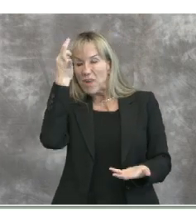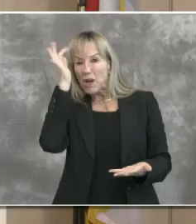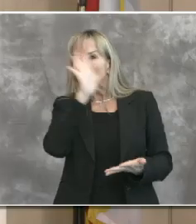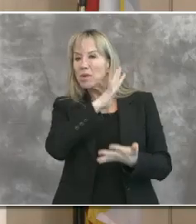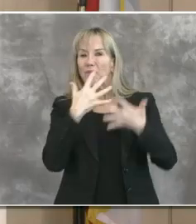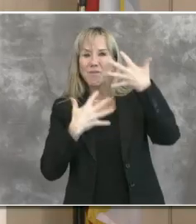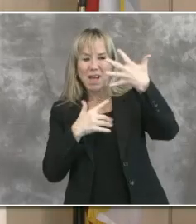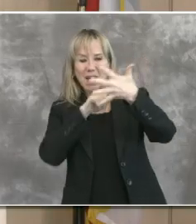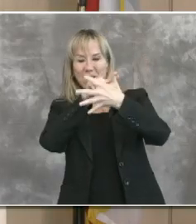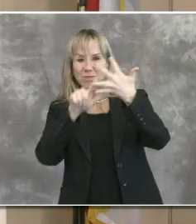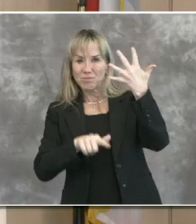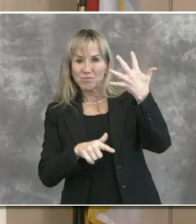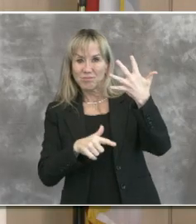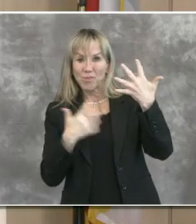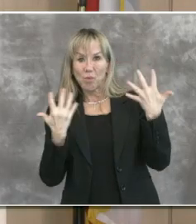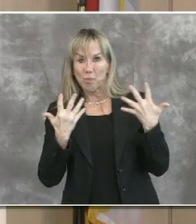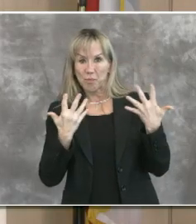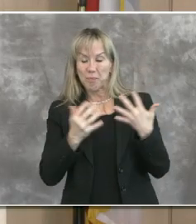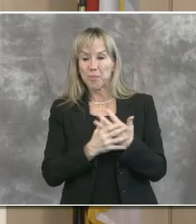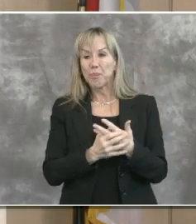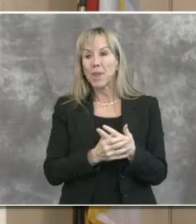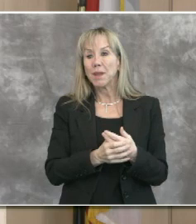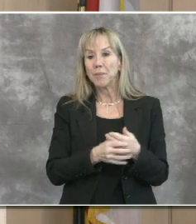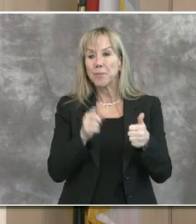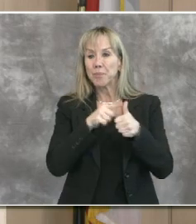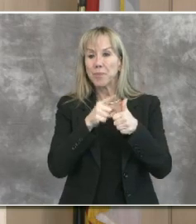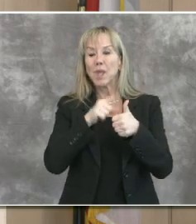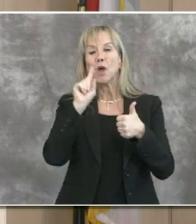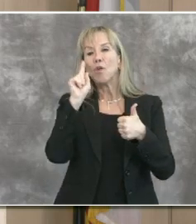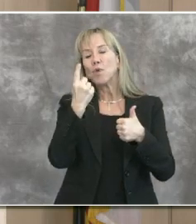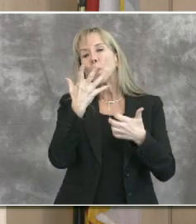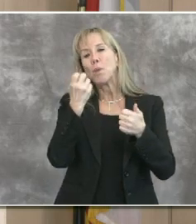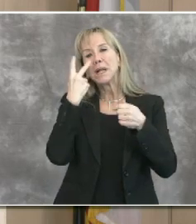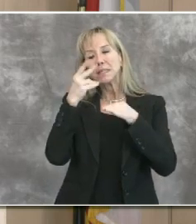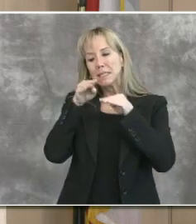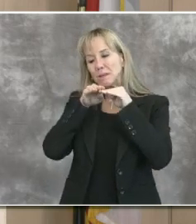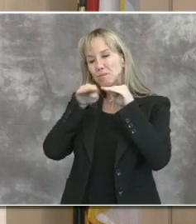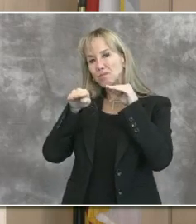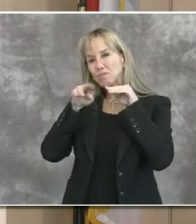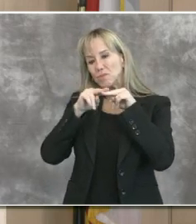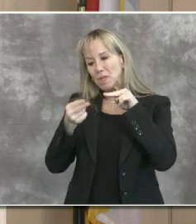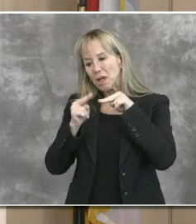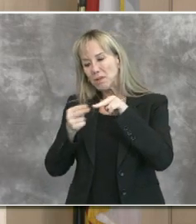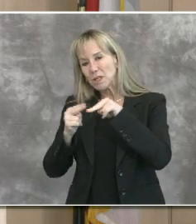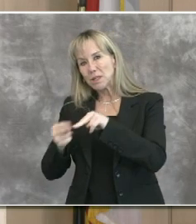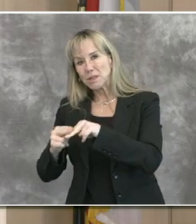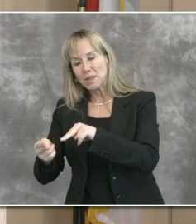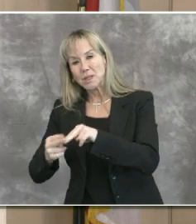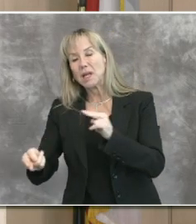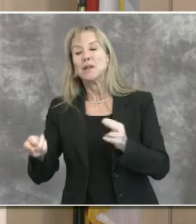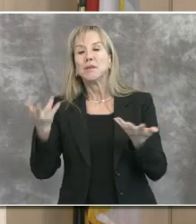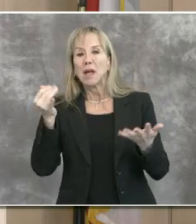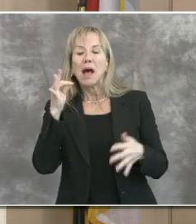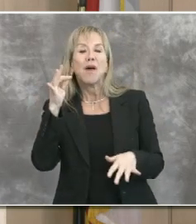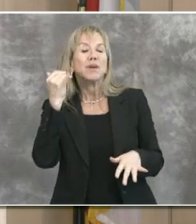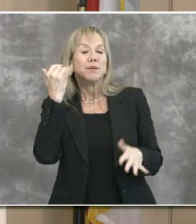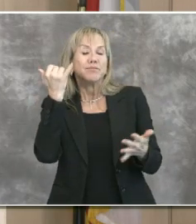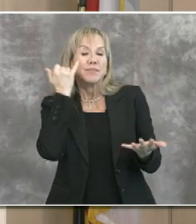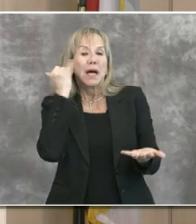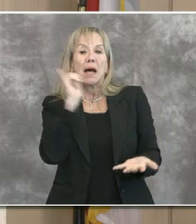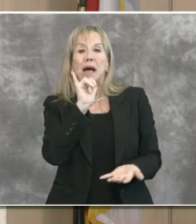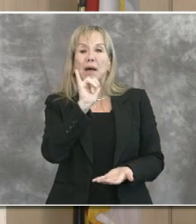key metrics. The first is a downward trajectory of influenza-like illnesses,